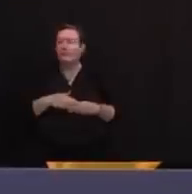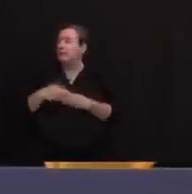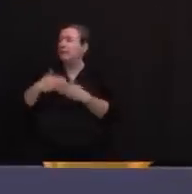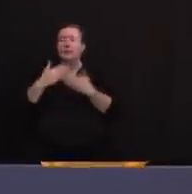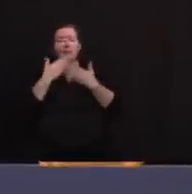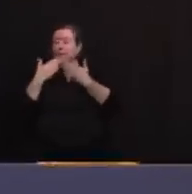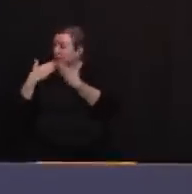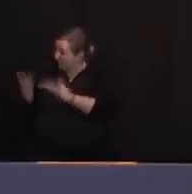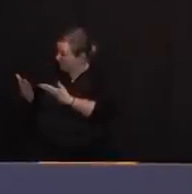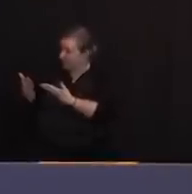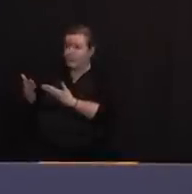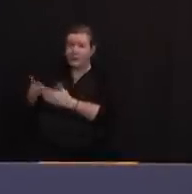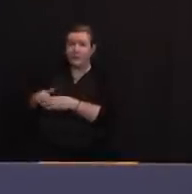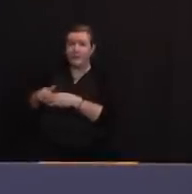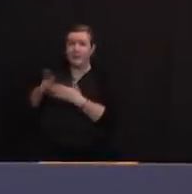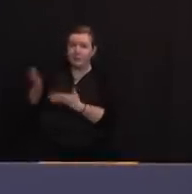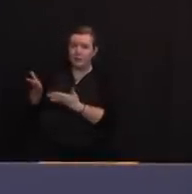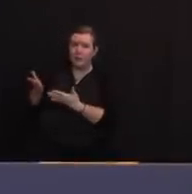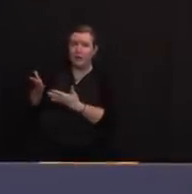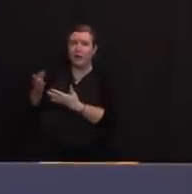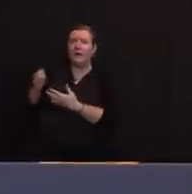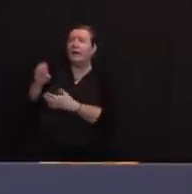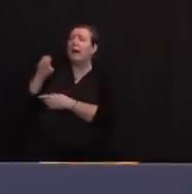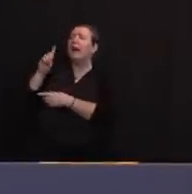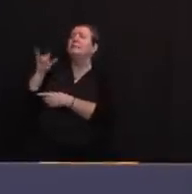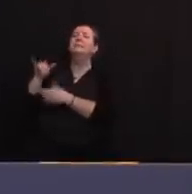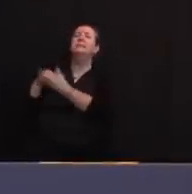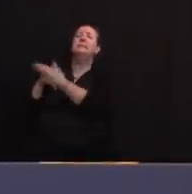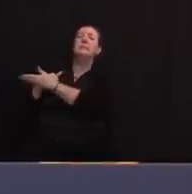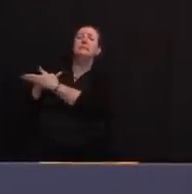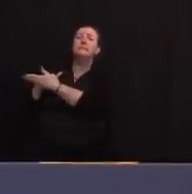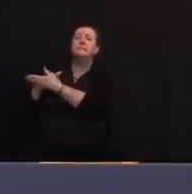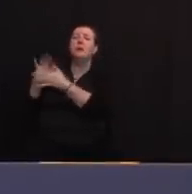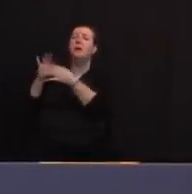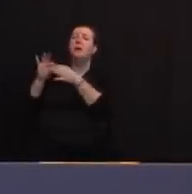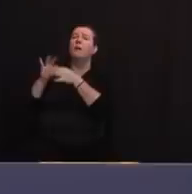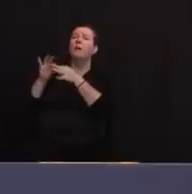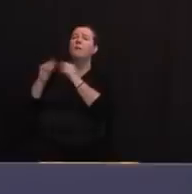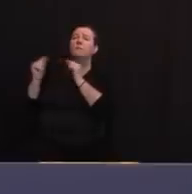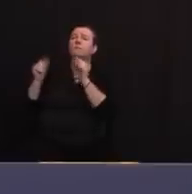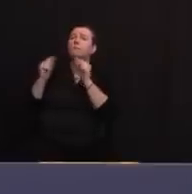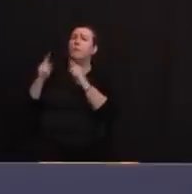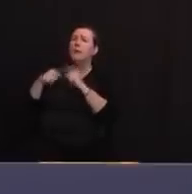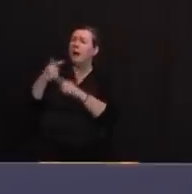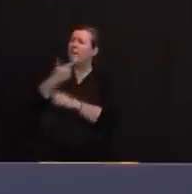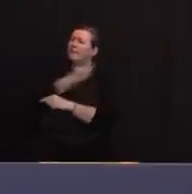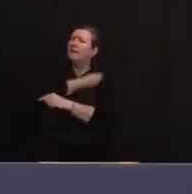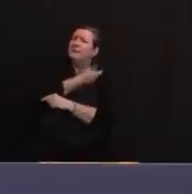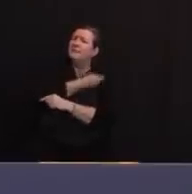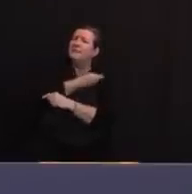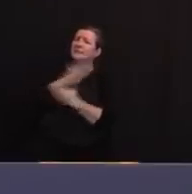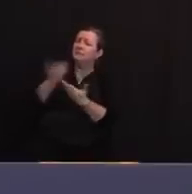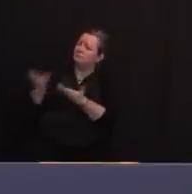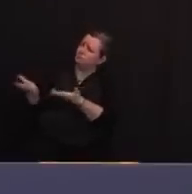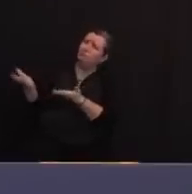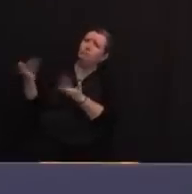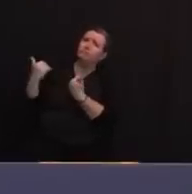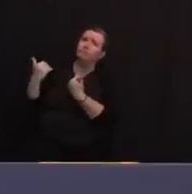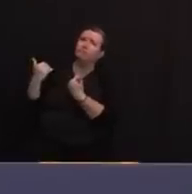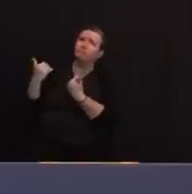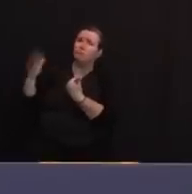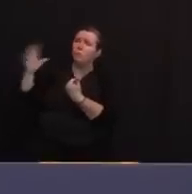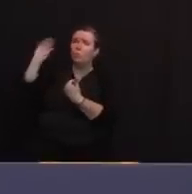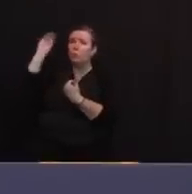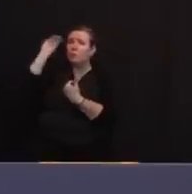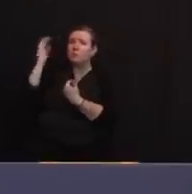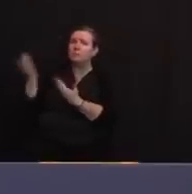address 2 myths that we hear out in the ether as it relates to the vaccine. Would welcome any thoughts you have on either one of them. One